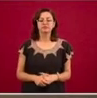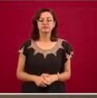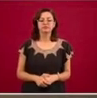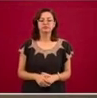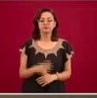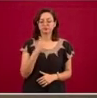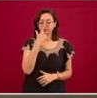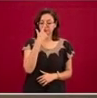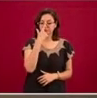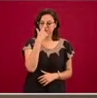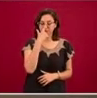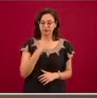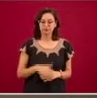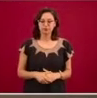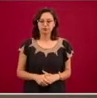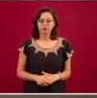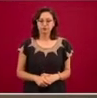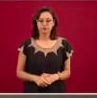Definitely, yes.